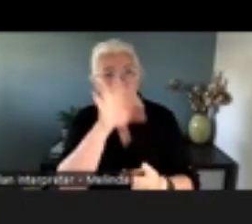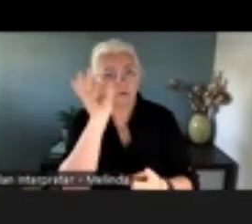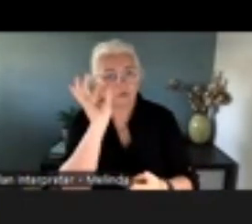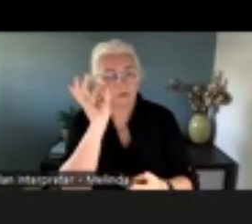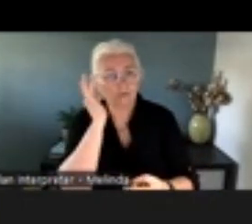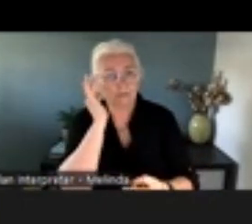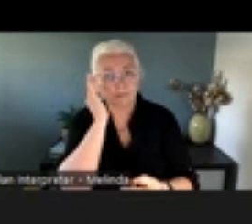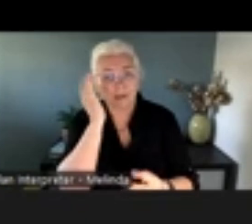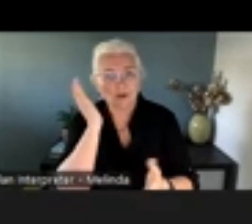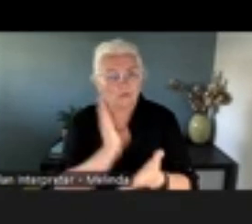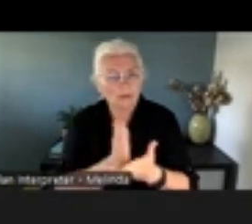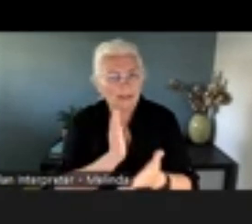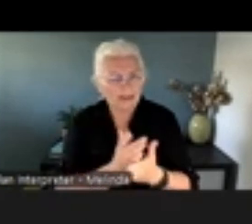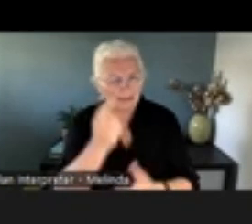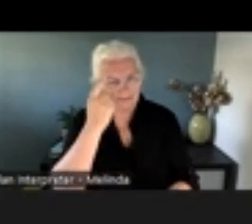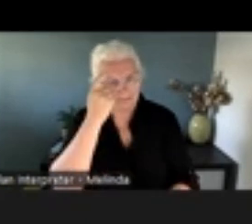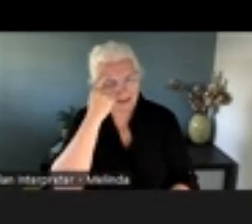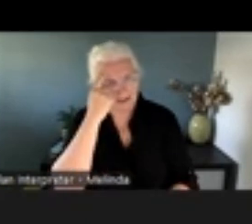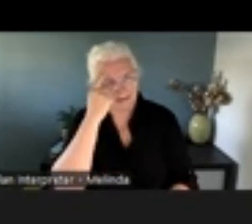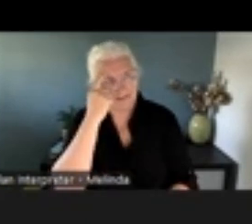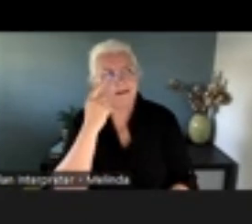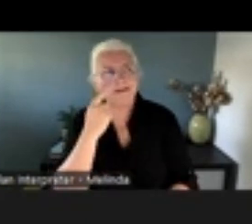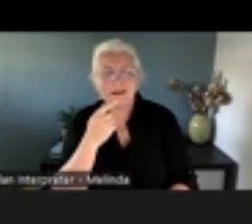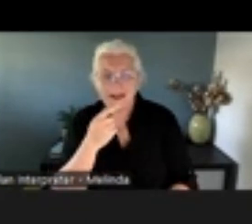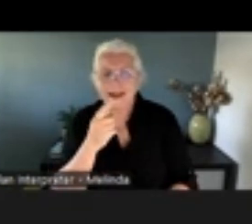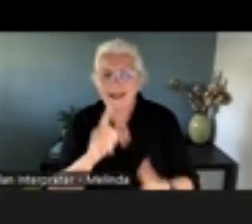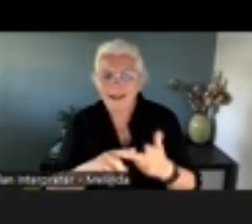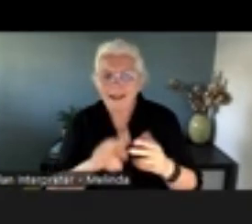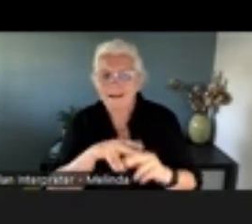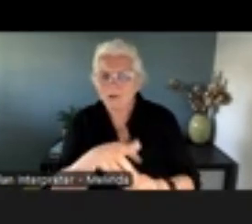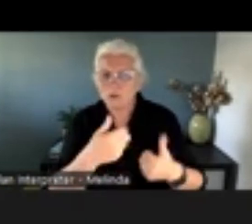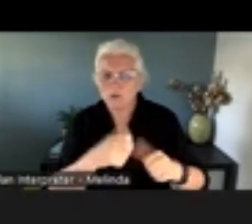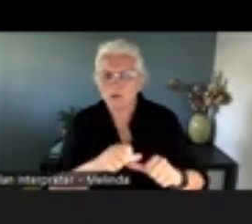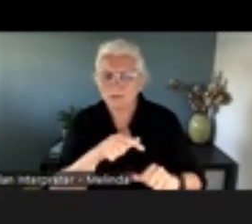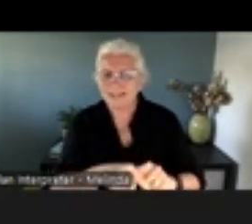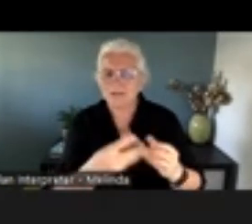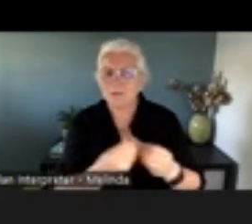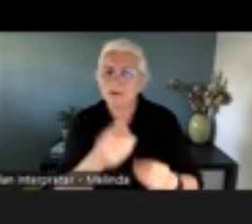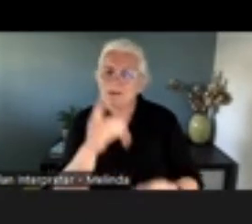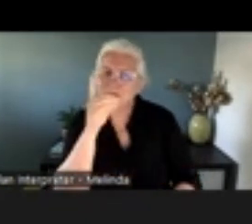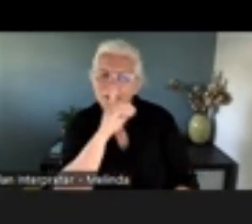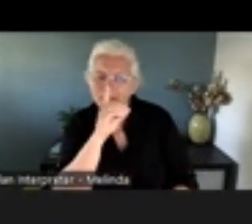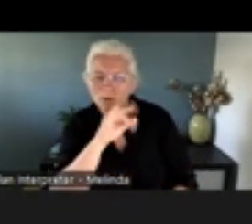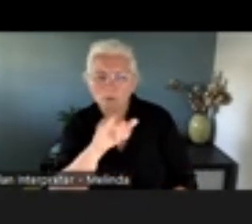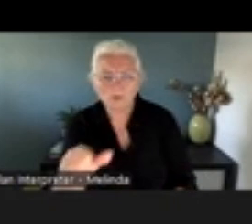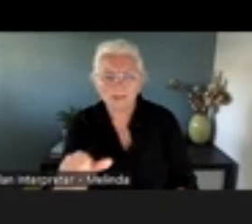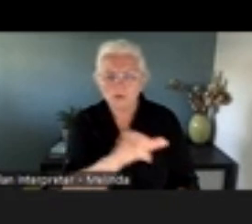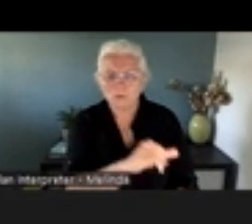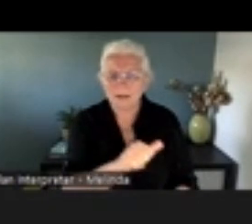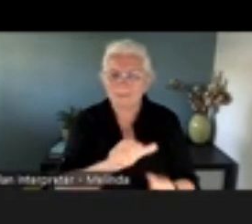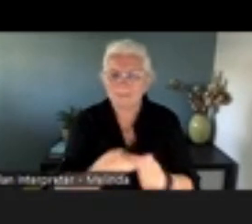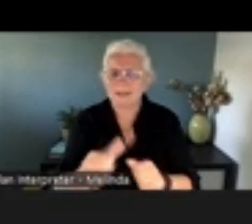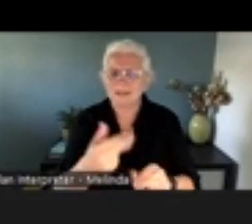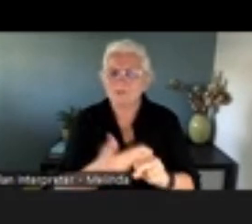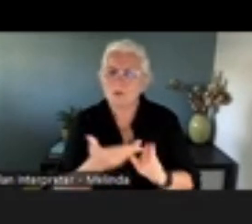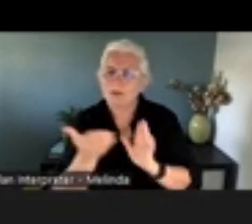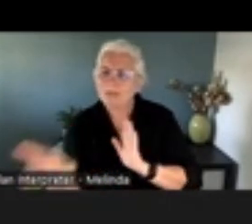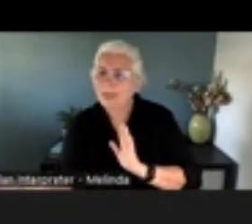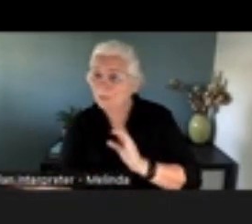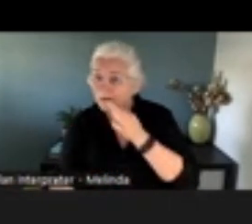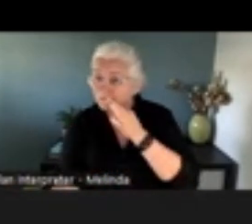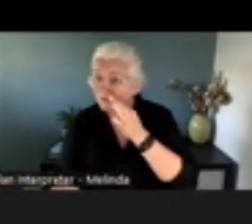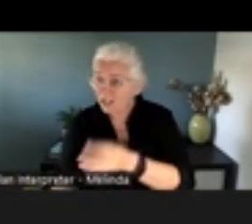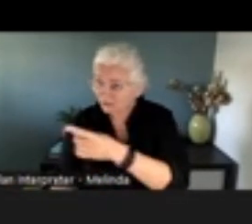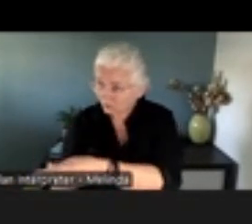I really recommend thinking about, if you're going to use this with people, what would be the best version, or even asking the people you use it